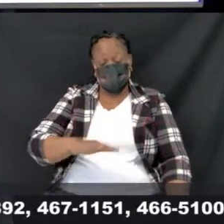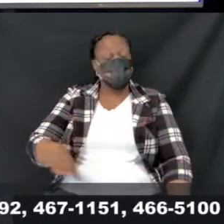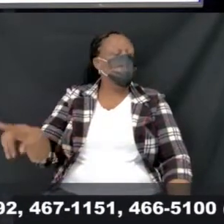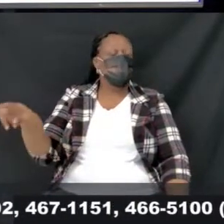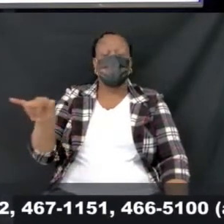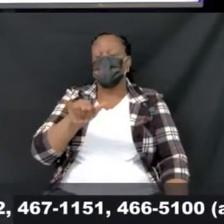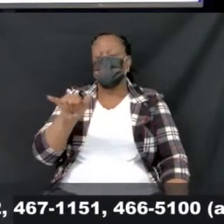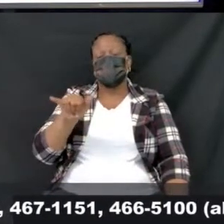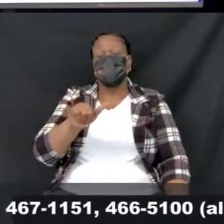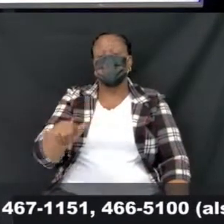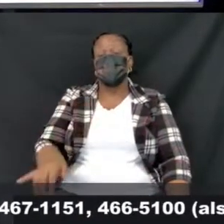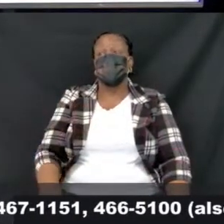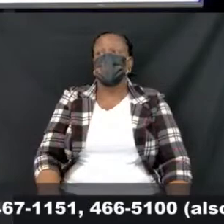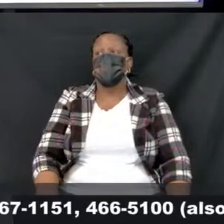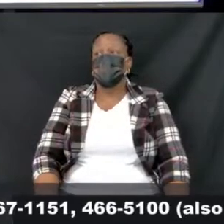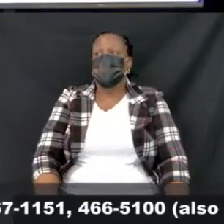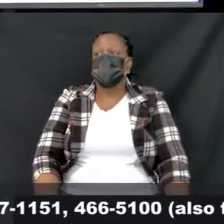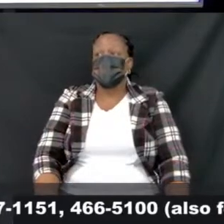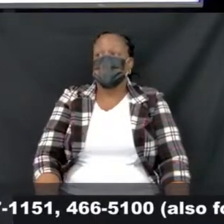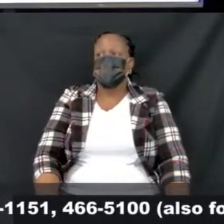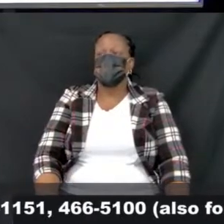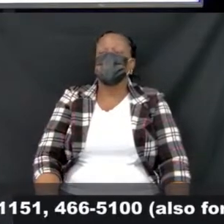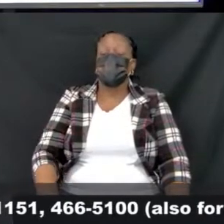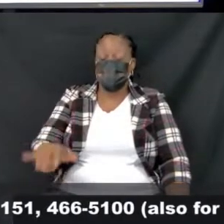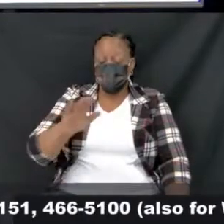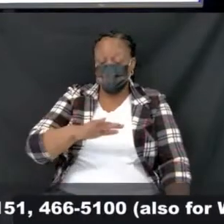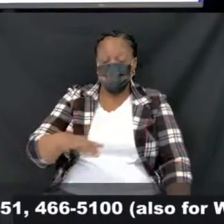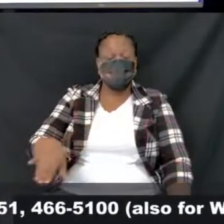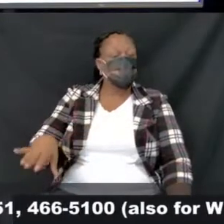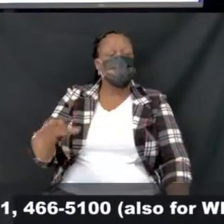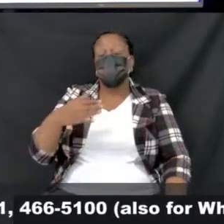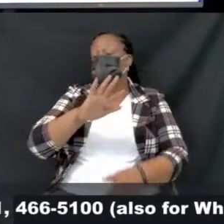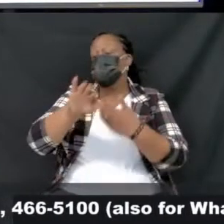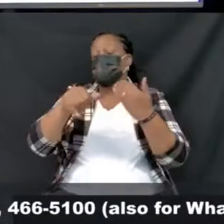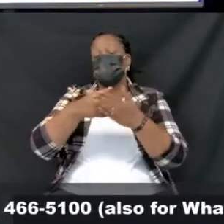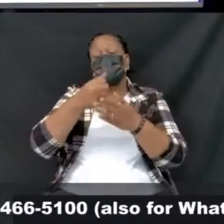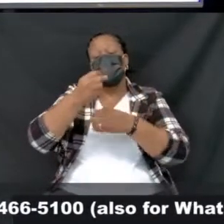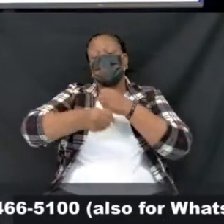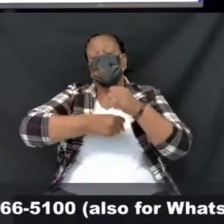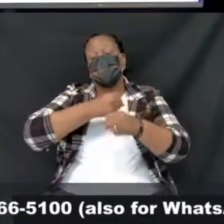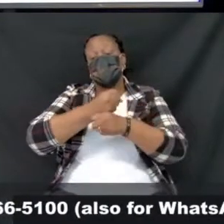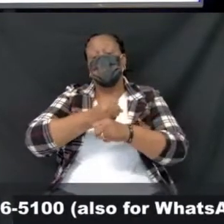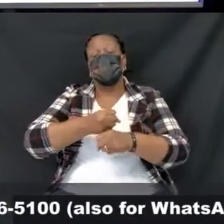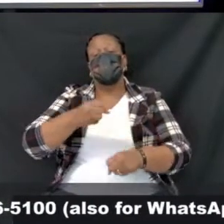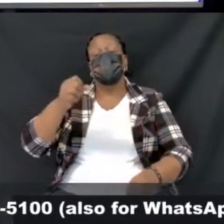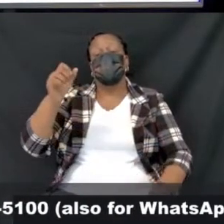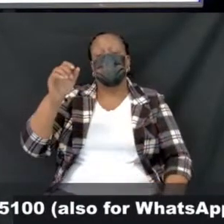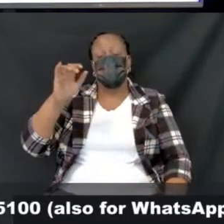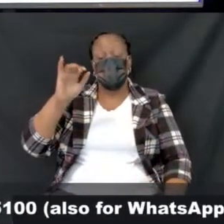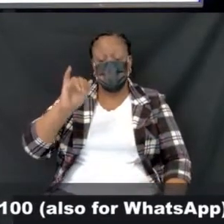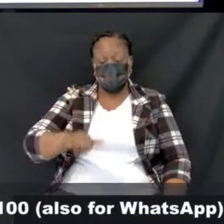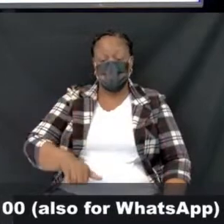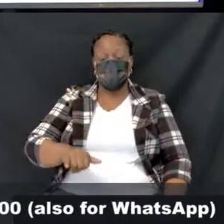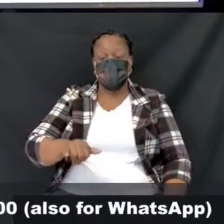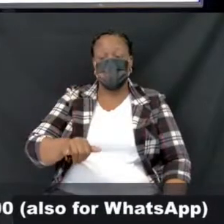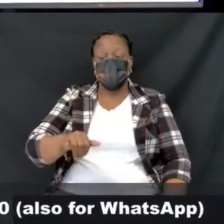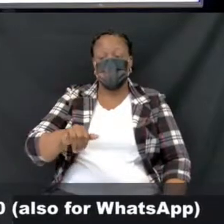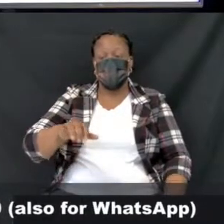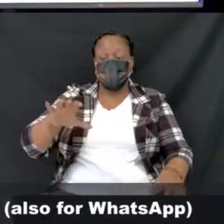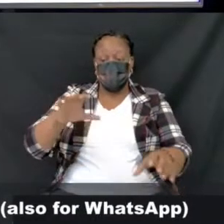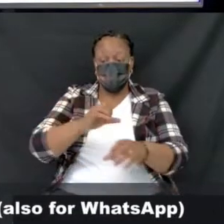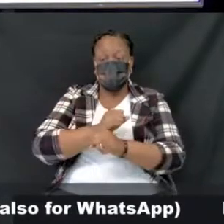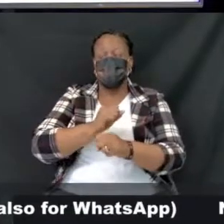children under 4, they have provided us with negative RT-PCR tests. However,